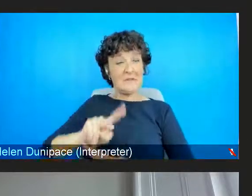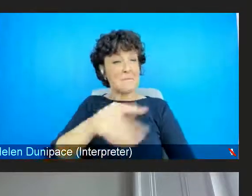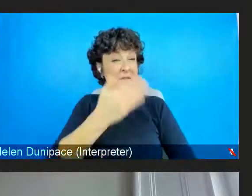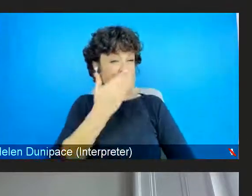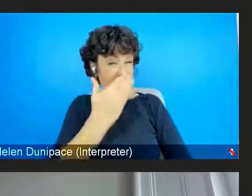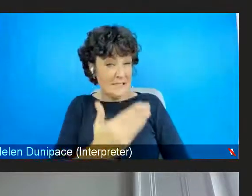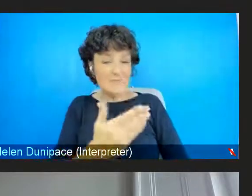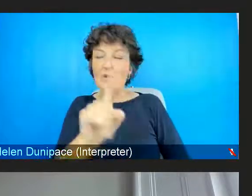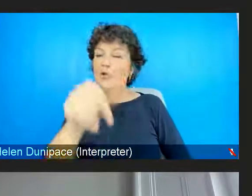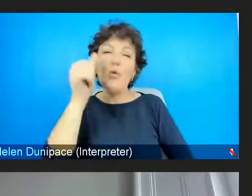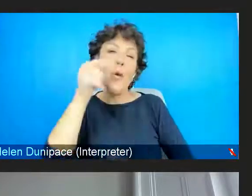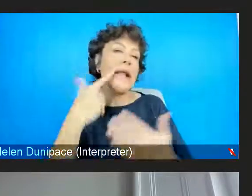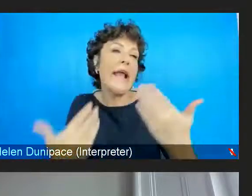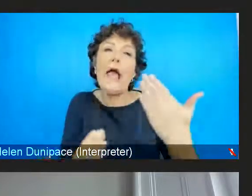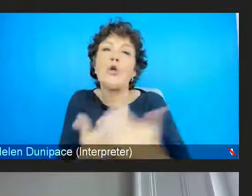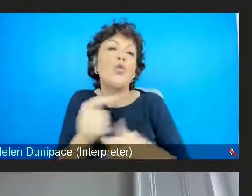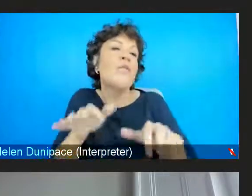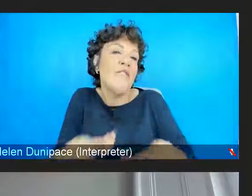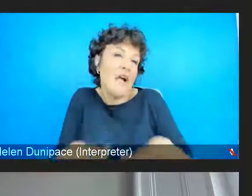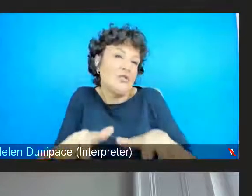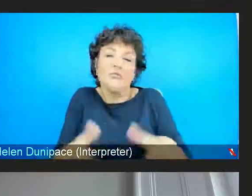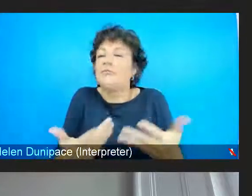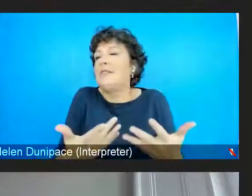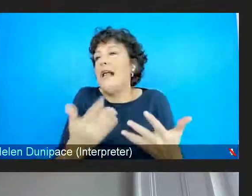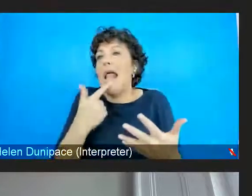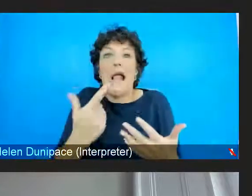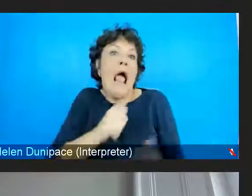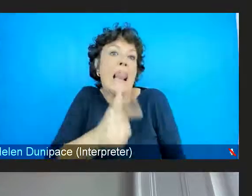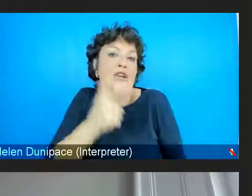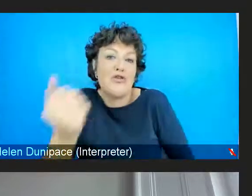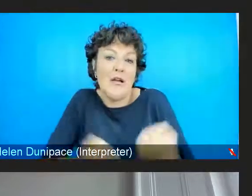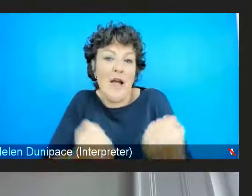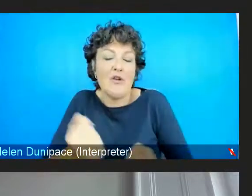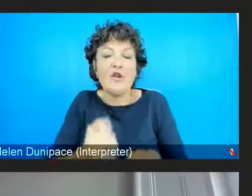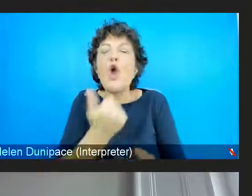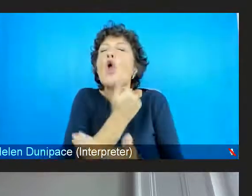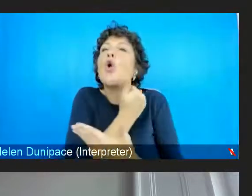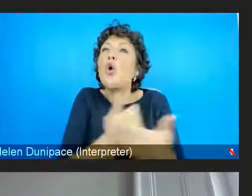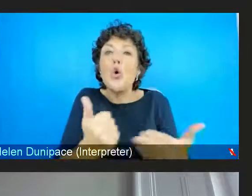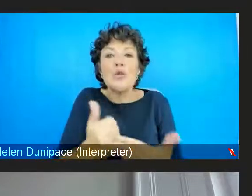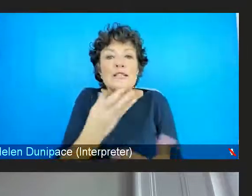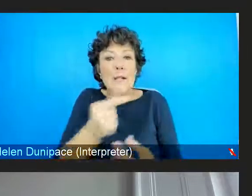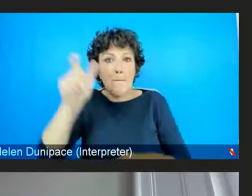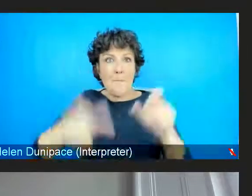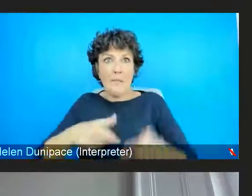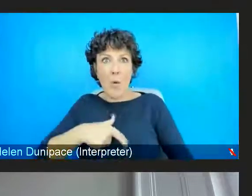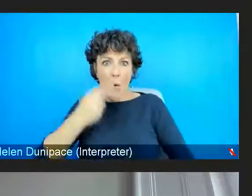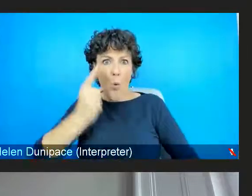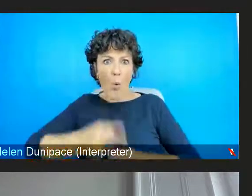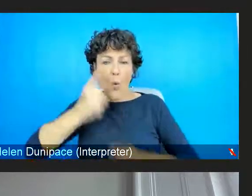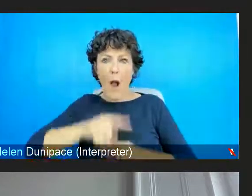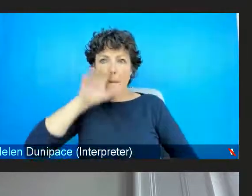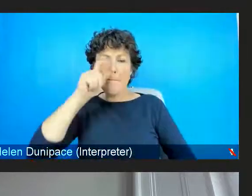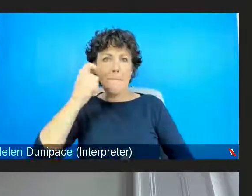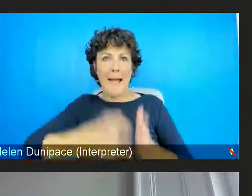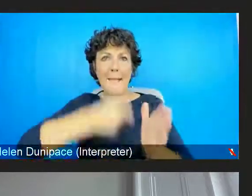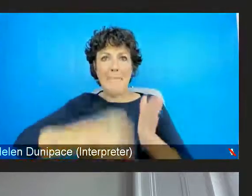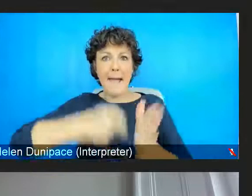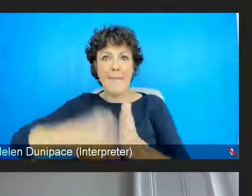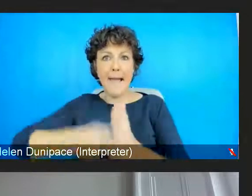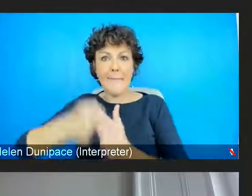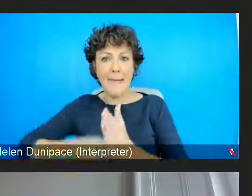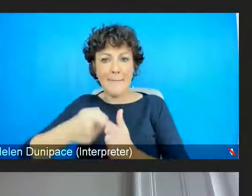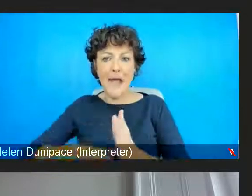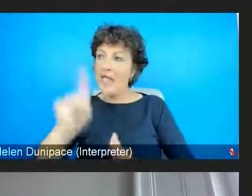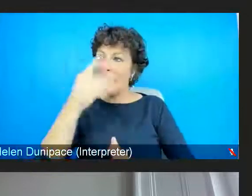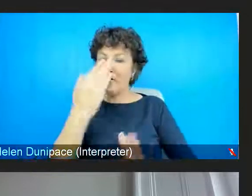like electric vehicles coming through society, there are the early adopters who pick it up and demonstrate, you know, that there